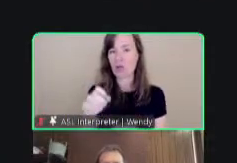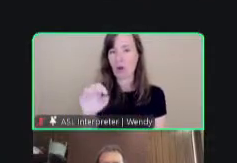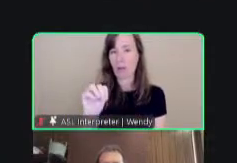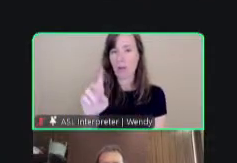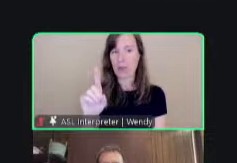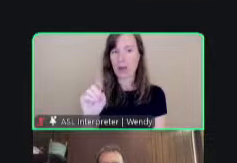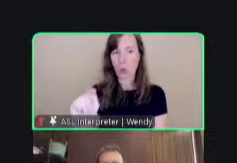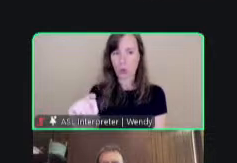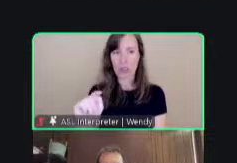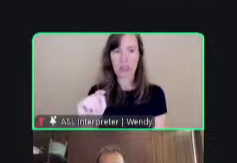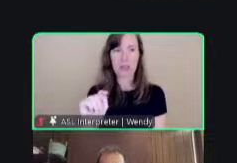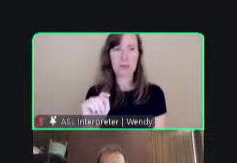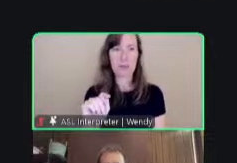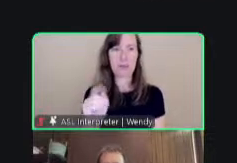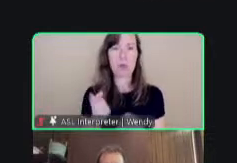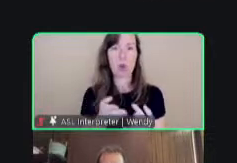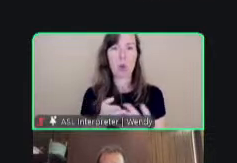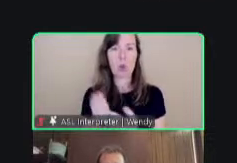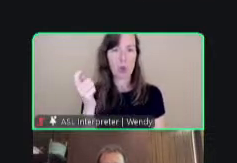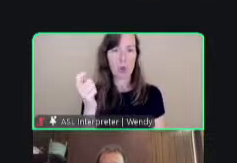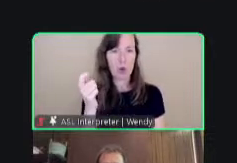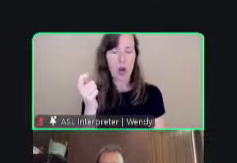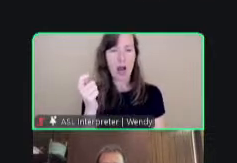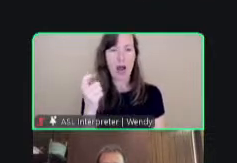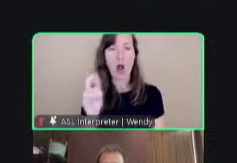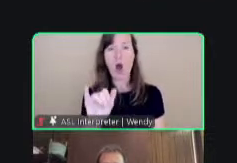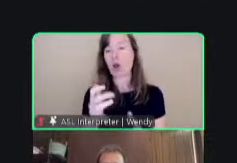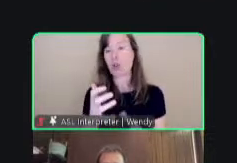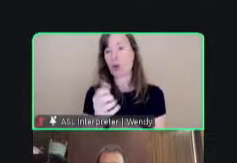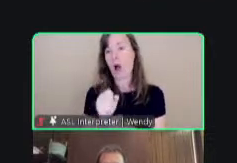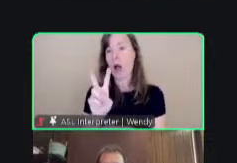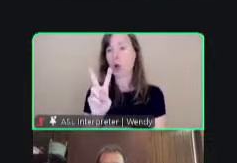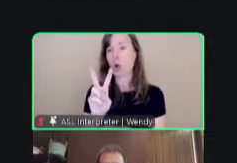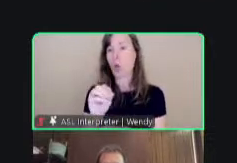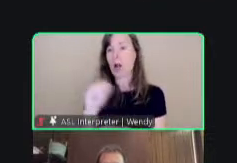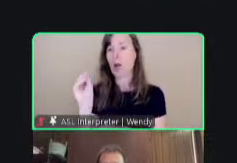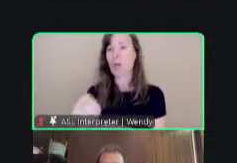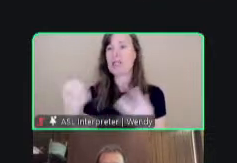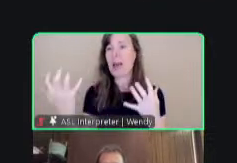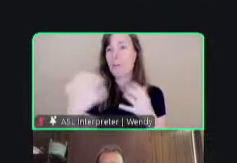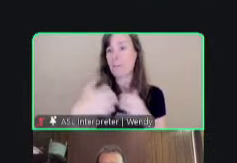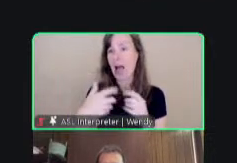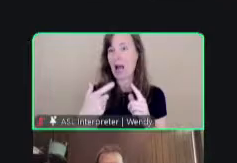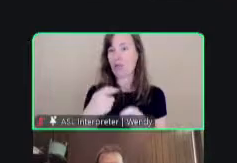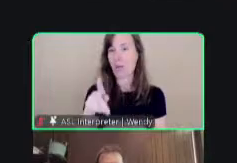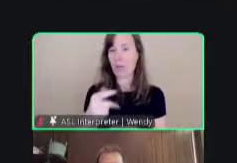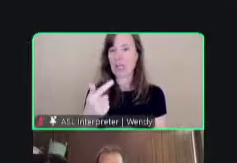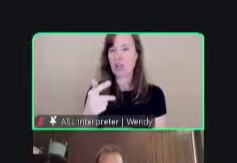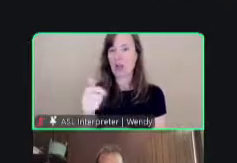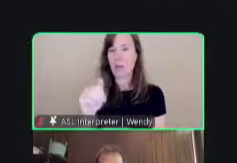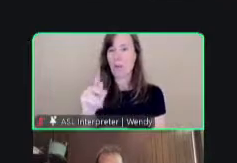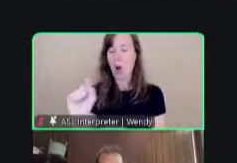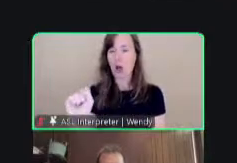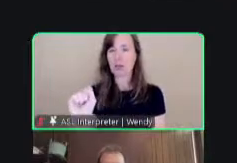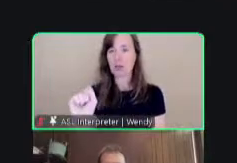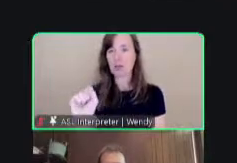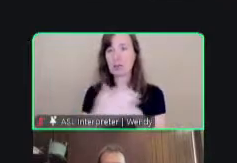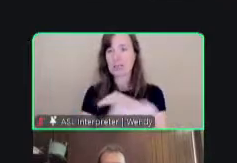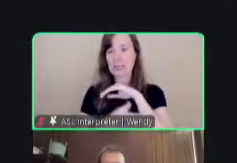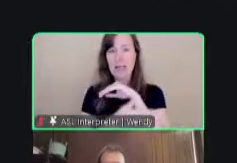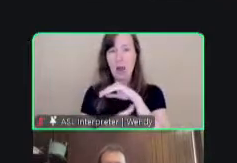Lamphere Bikeways Grant. We also received a 20% match from the PG Parks County Division of